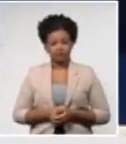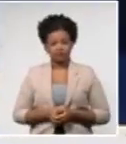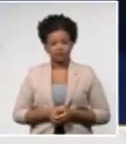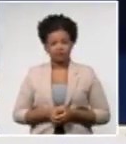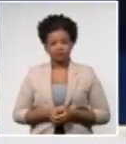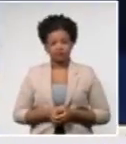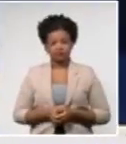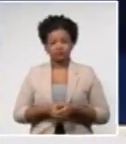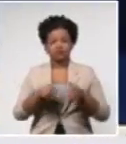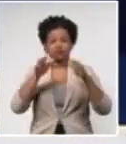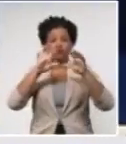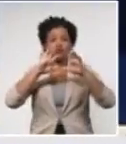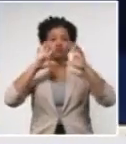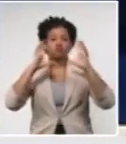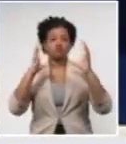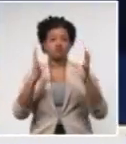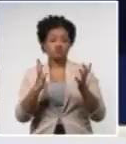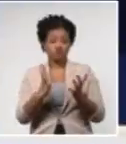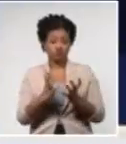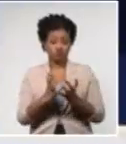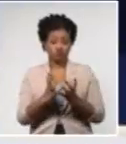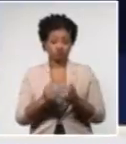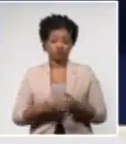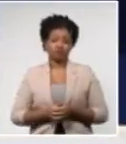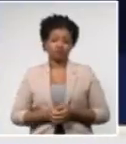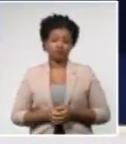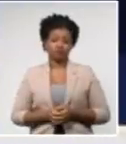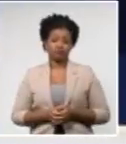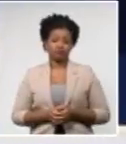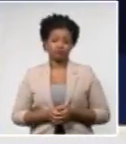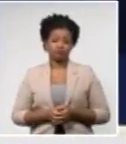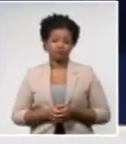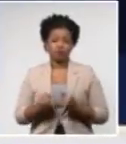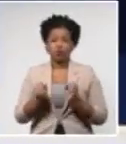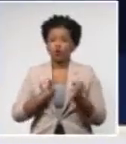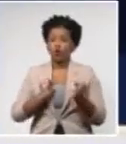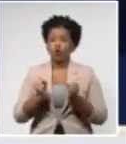to one critical condition,